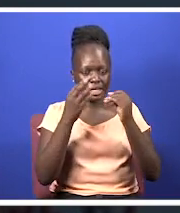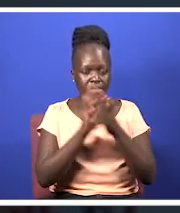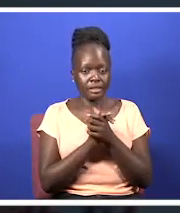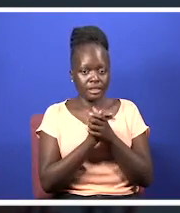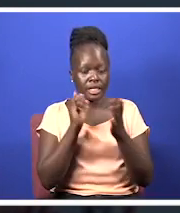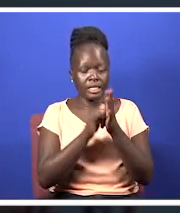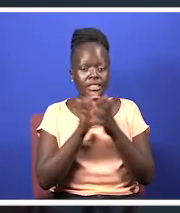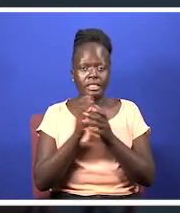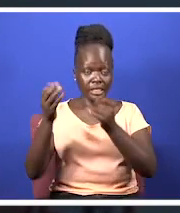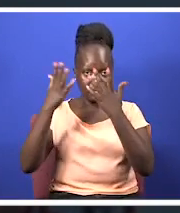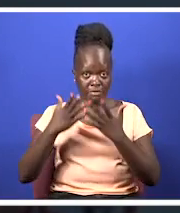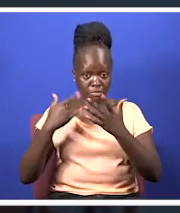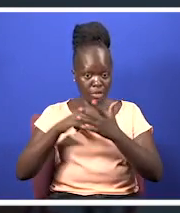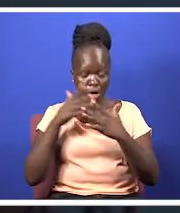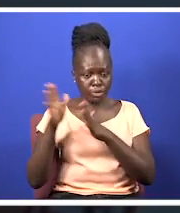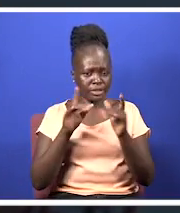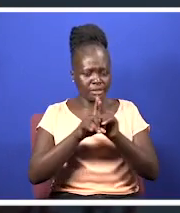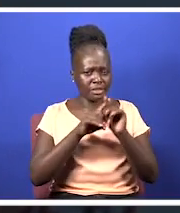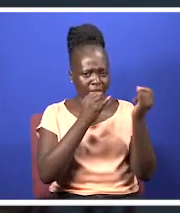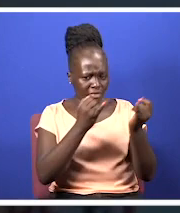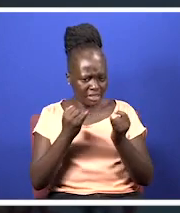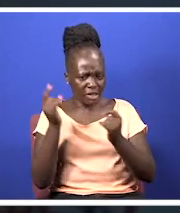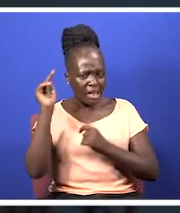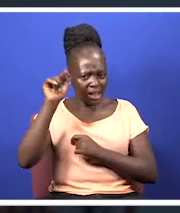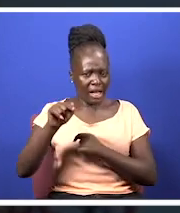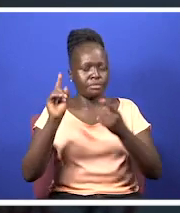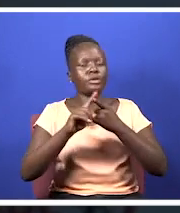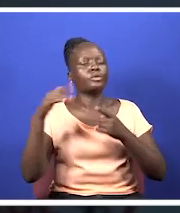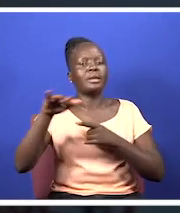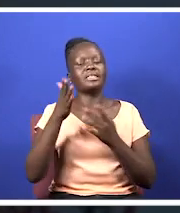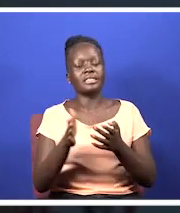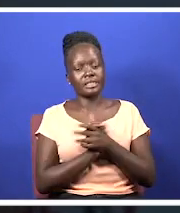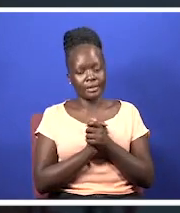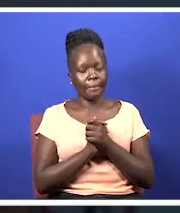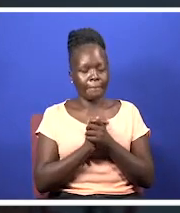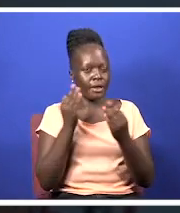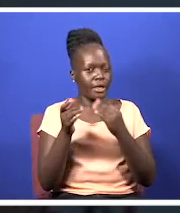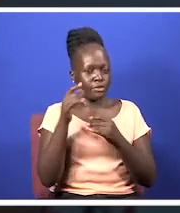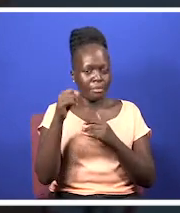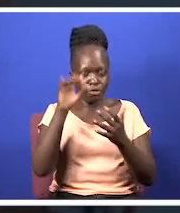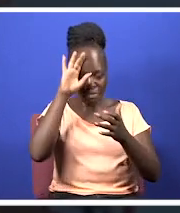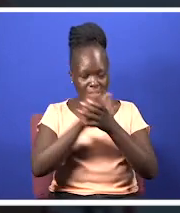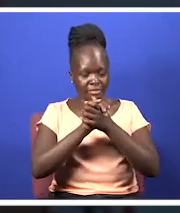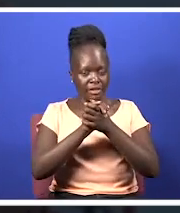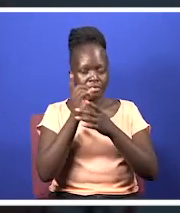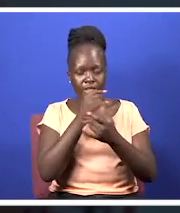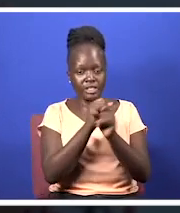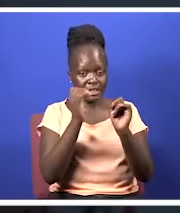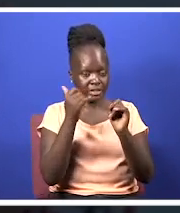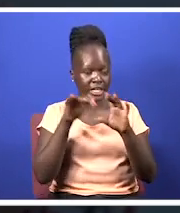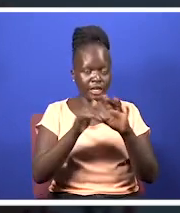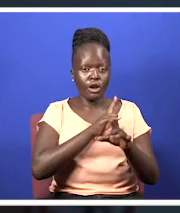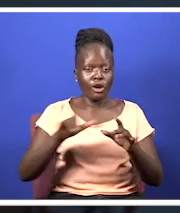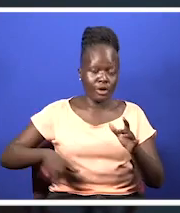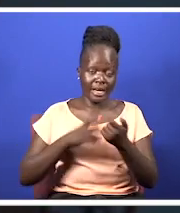us this opportunity by invitation to come to this sacred meal. If you are not yet a believer in our Lord and